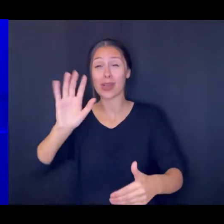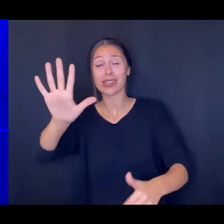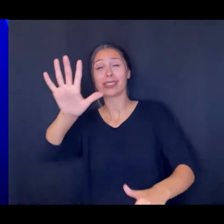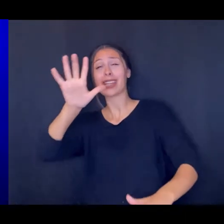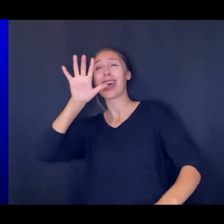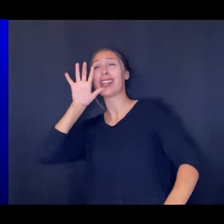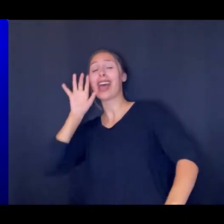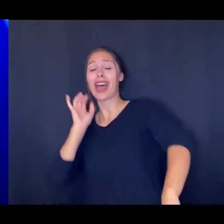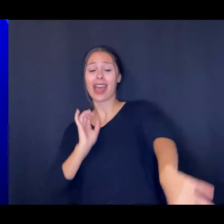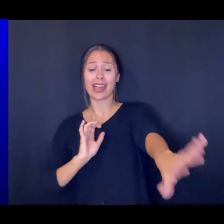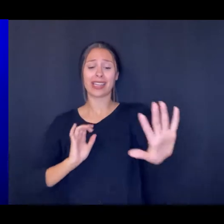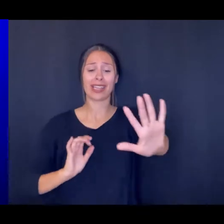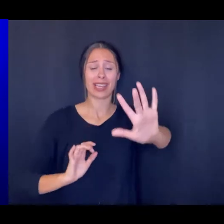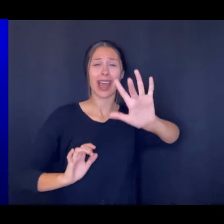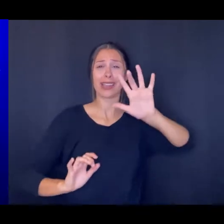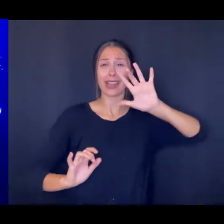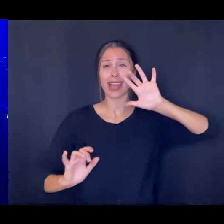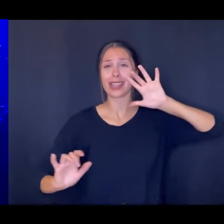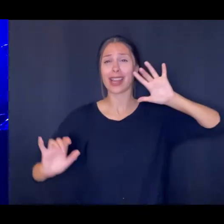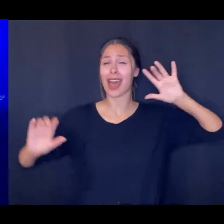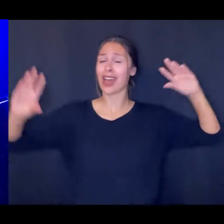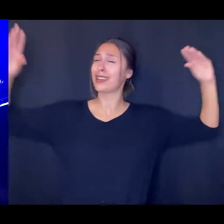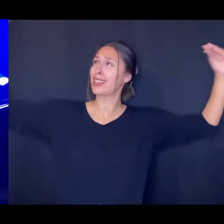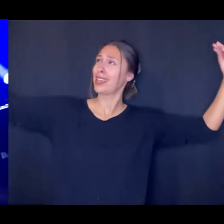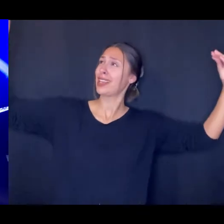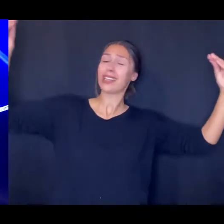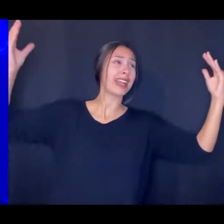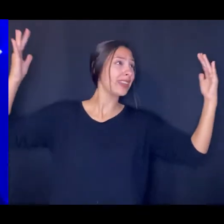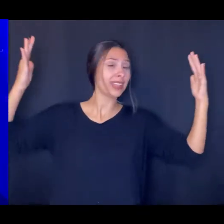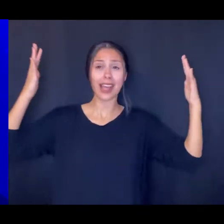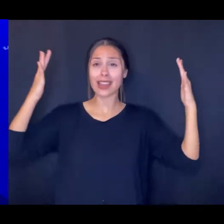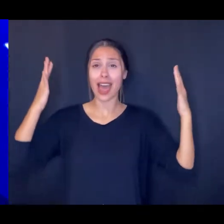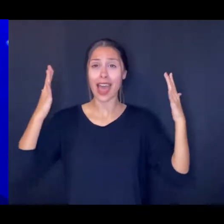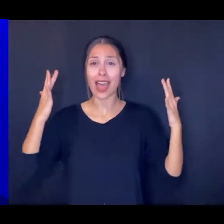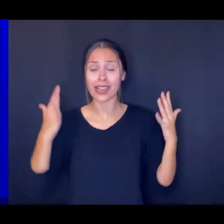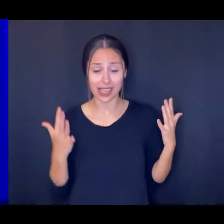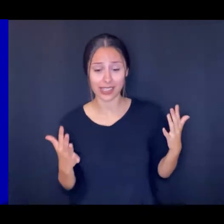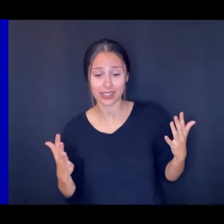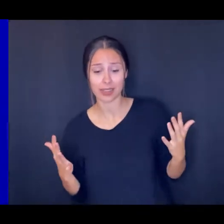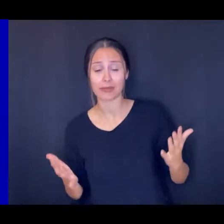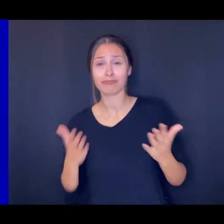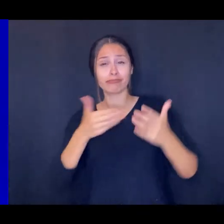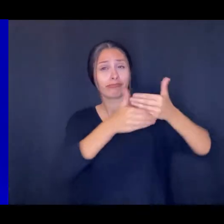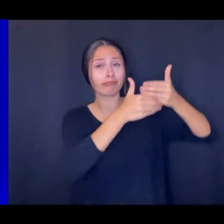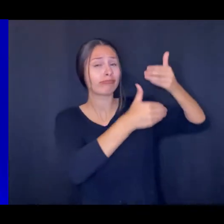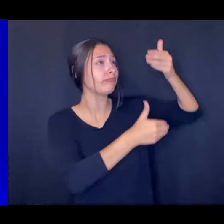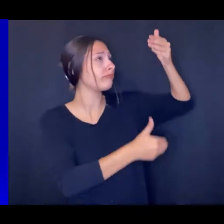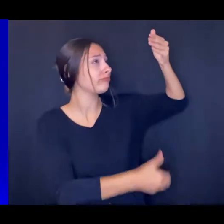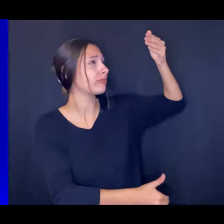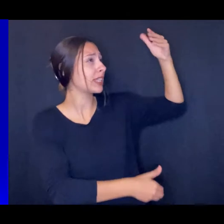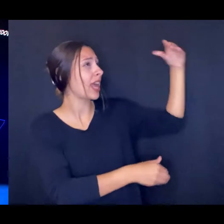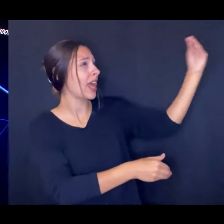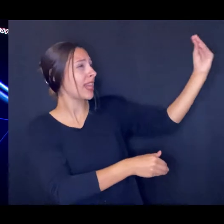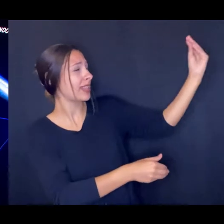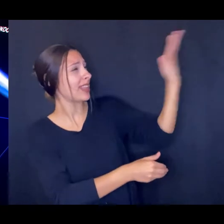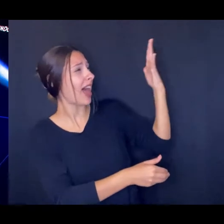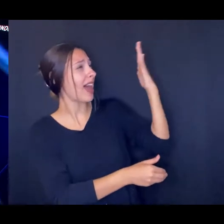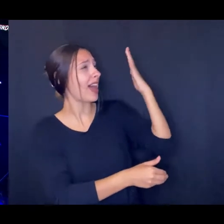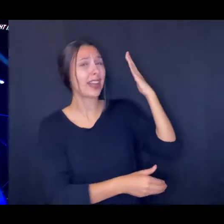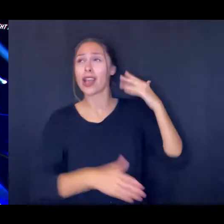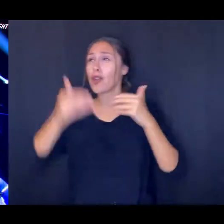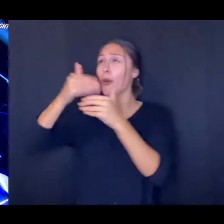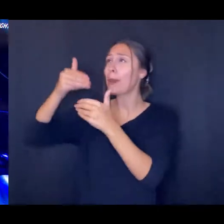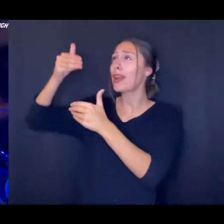light in, open up the windows. Let the light in, let the light in. Sing it out, let it in, open up